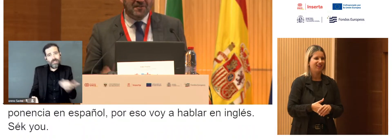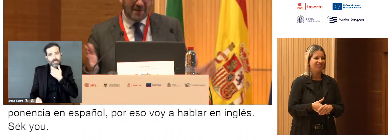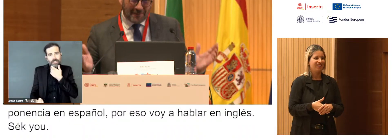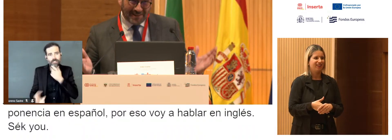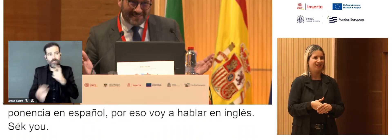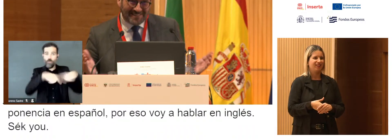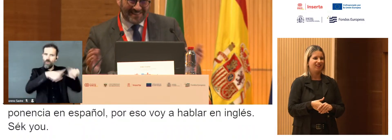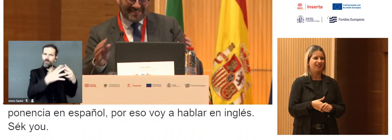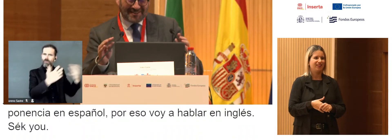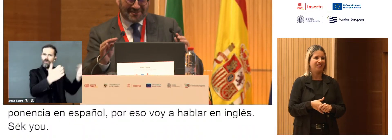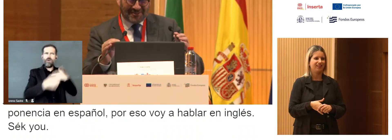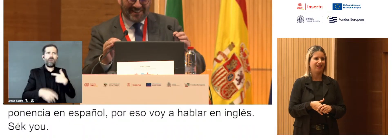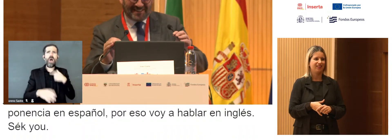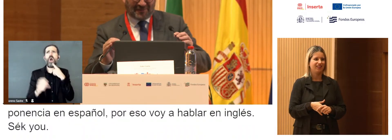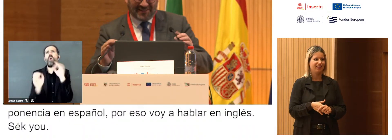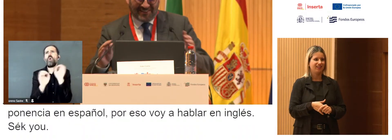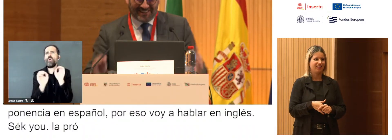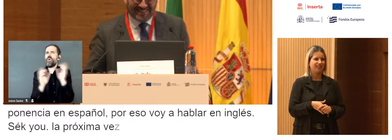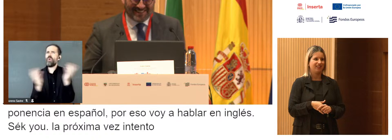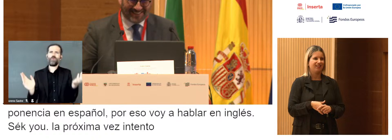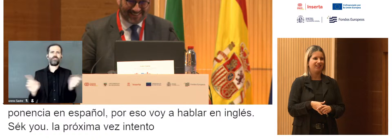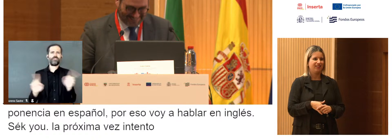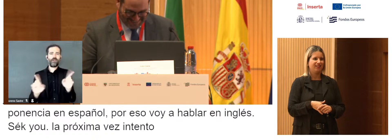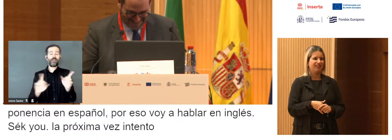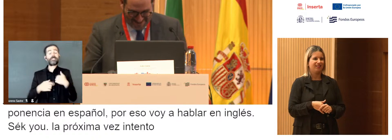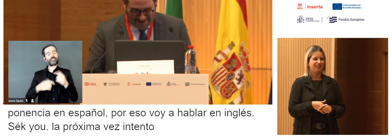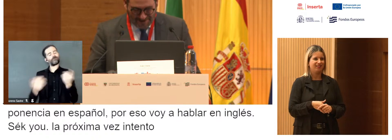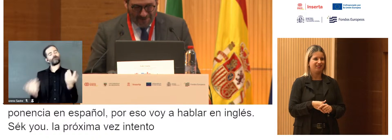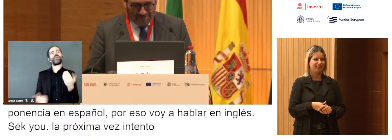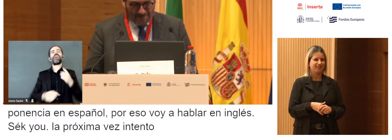La próxima vez intento el español.